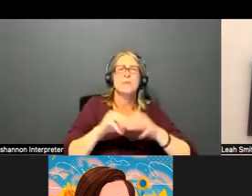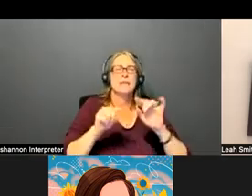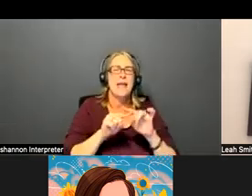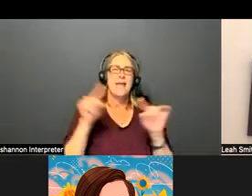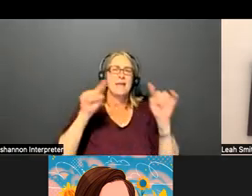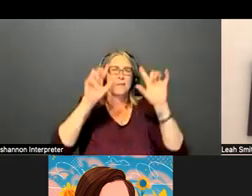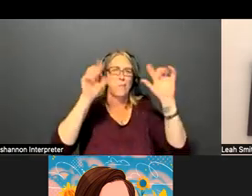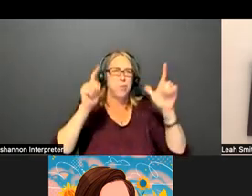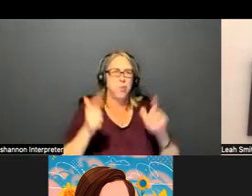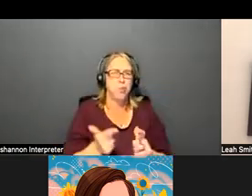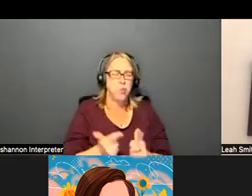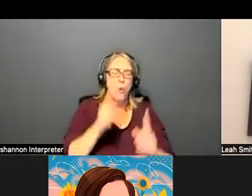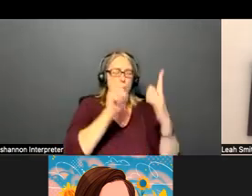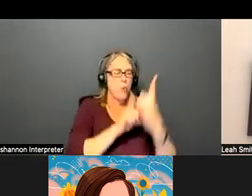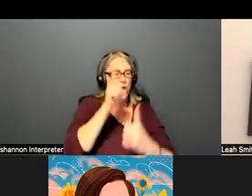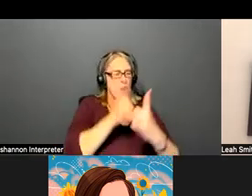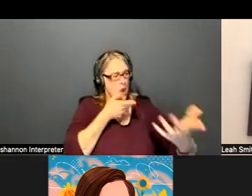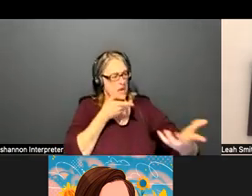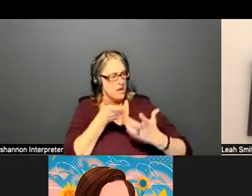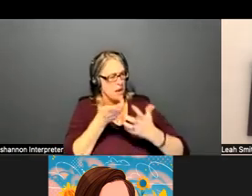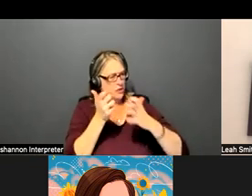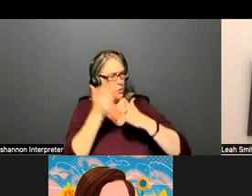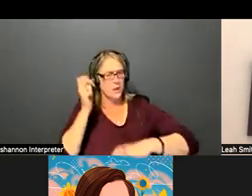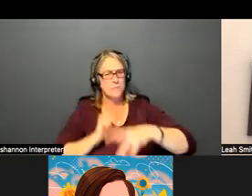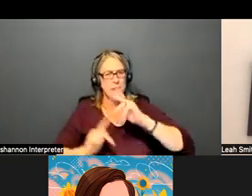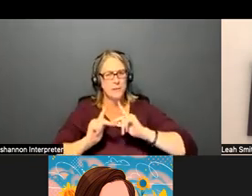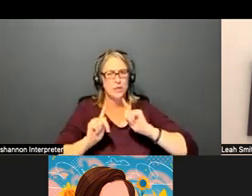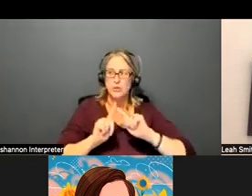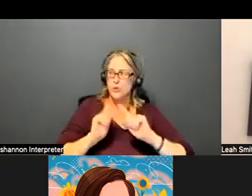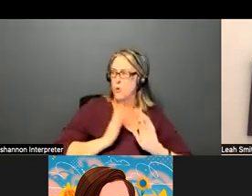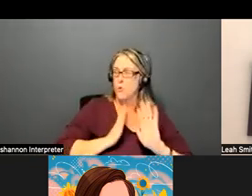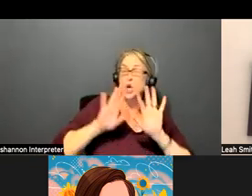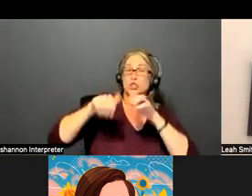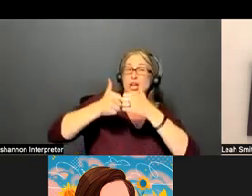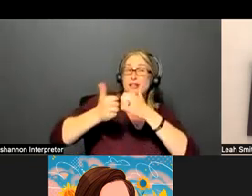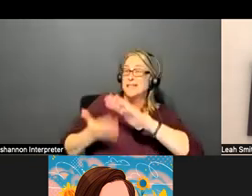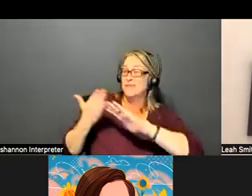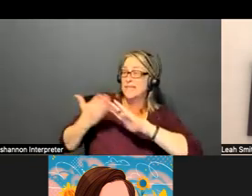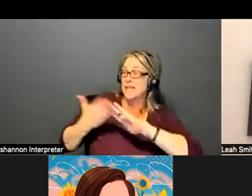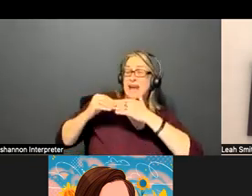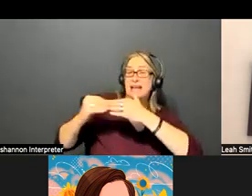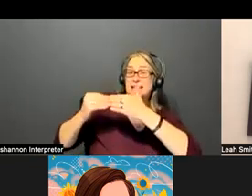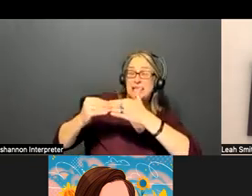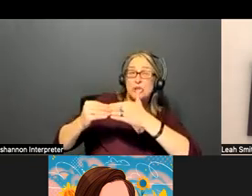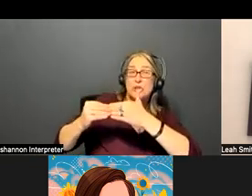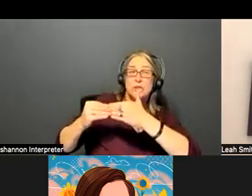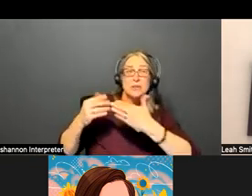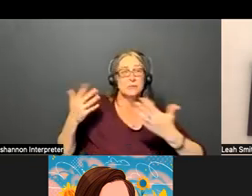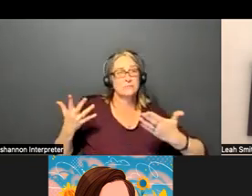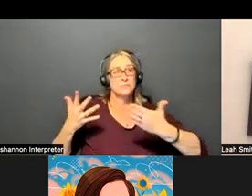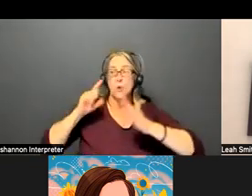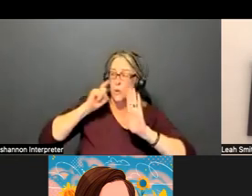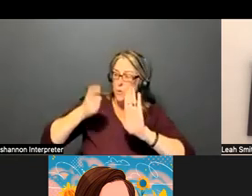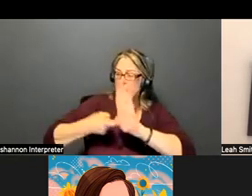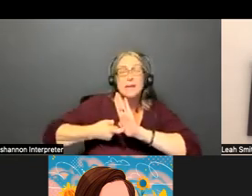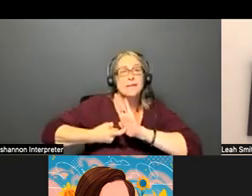one-on-one interactions that we have with people. And so our challenge as facilitators and leaders in this space is to recognize